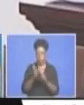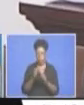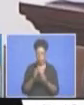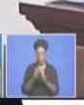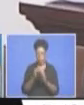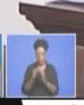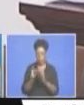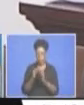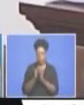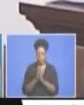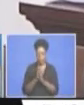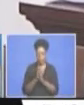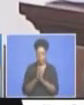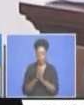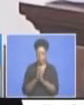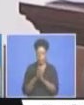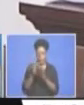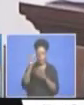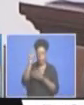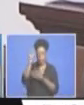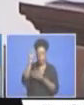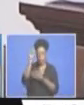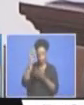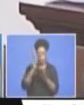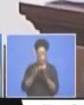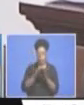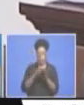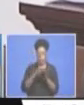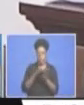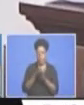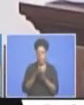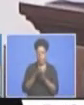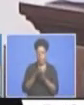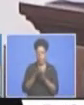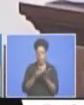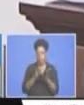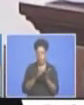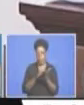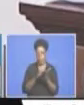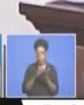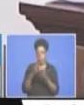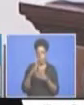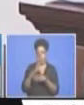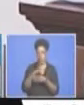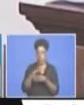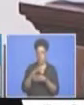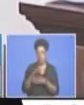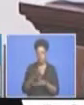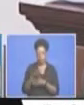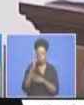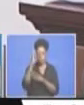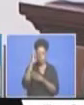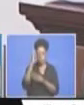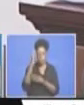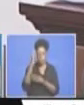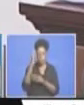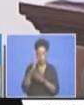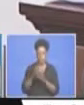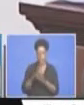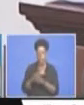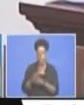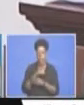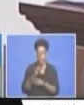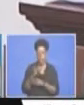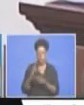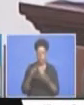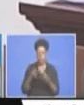the government's messenger can deliver such message. Mr. Speaker, it's only reasonable. And Mr. Speaker, as